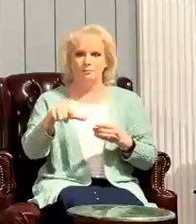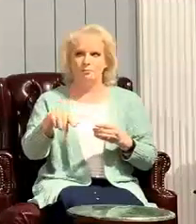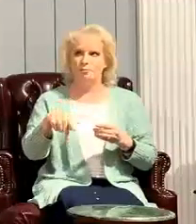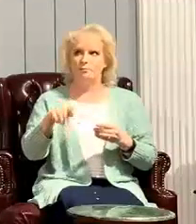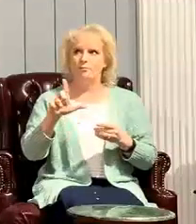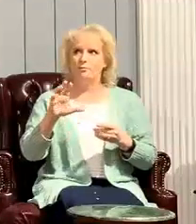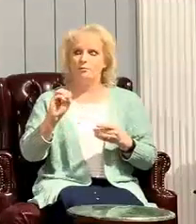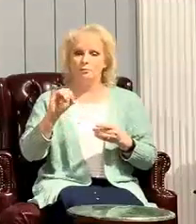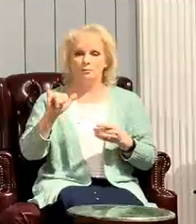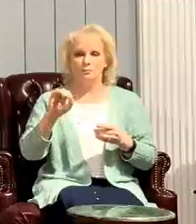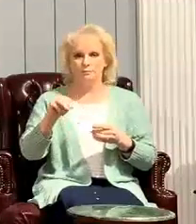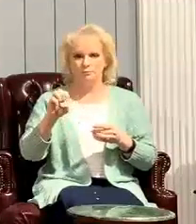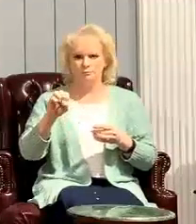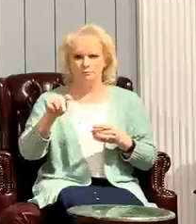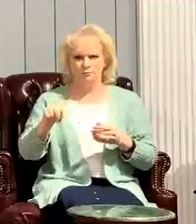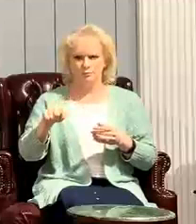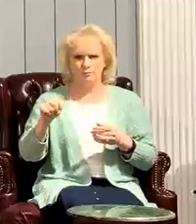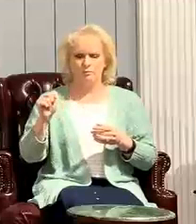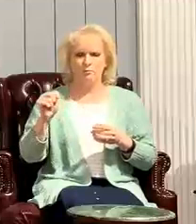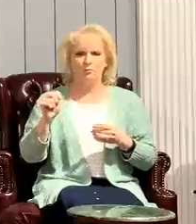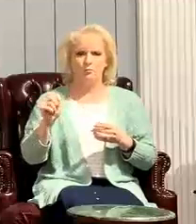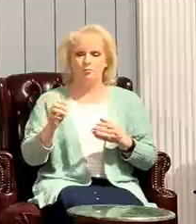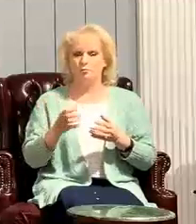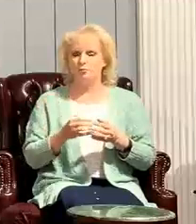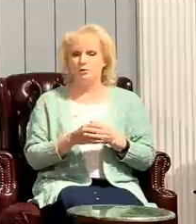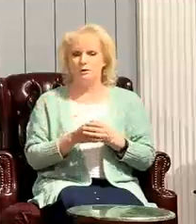I mean, honestly, I could get kicked out of school for those things.